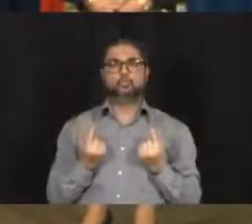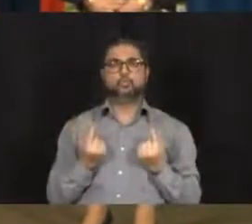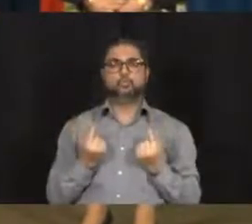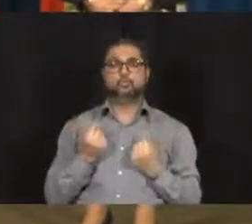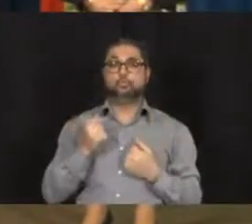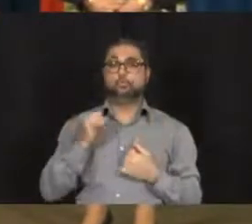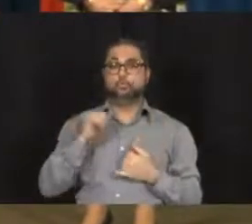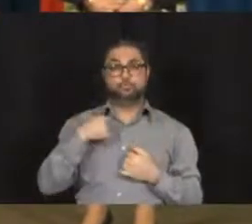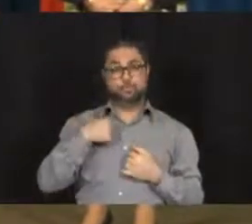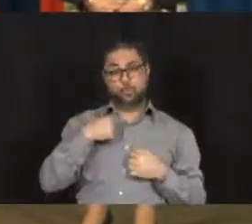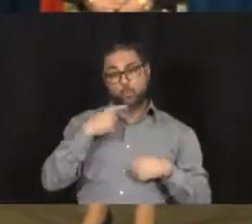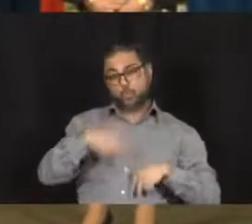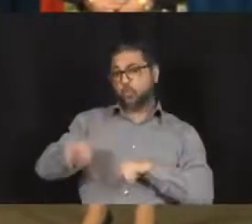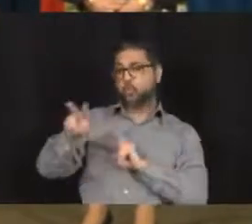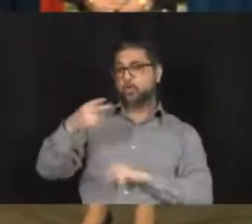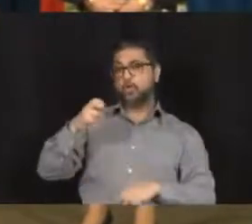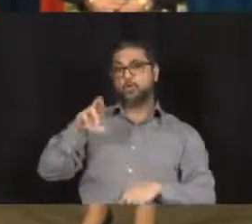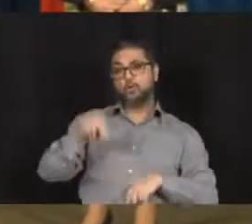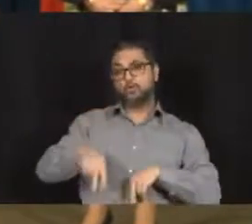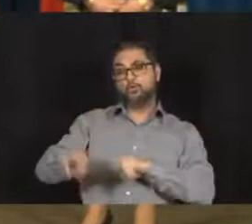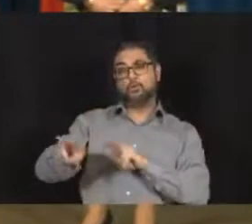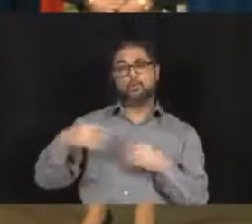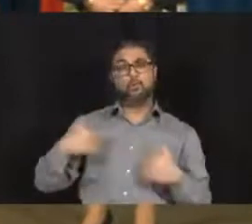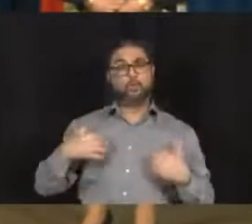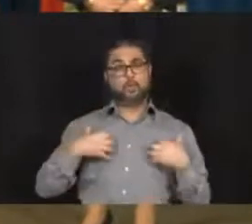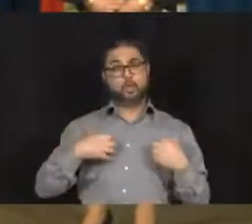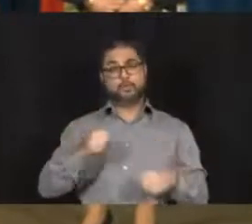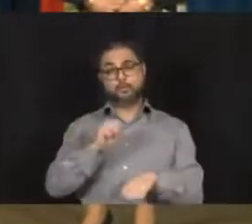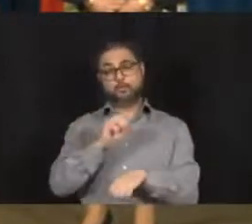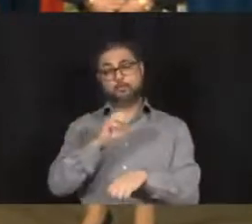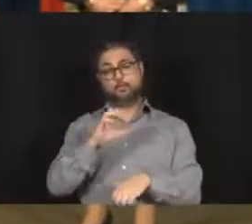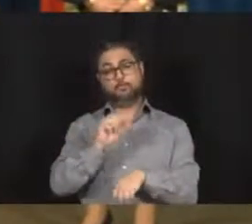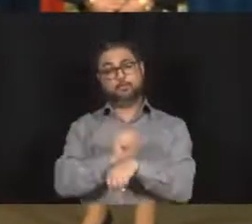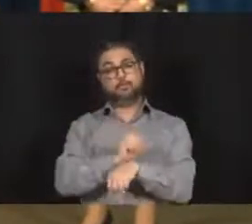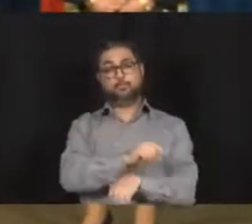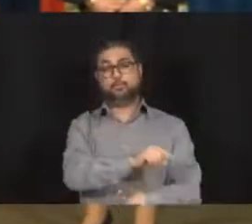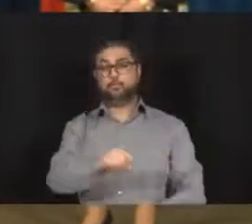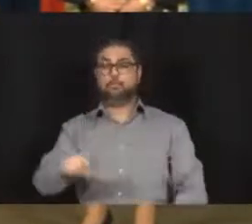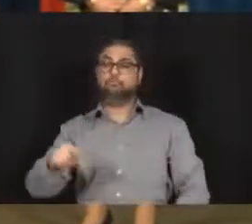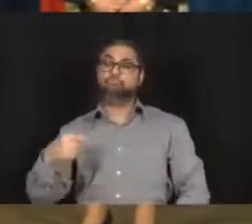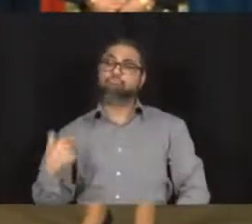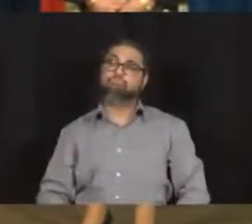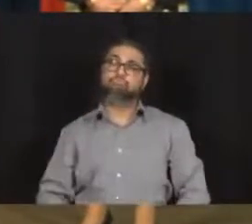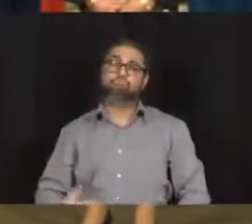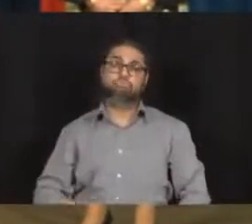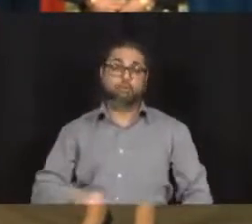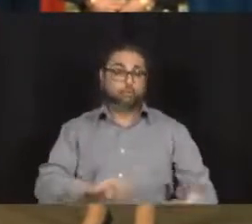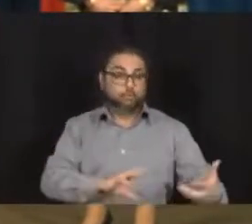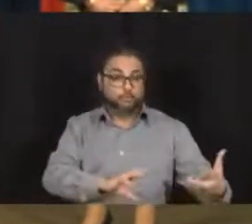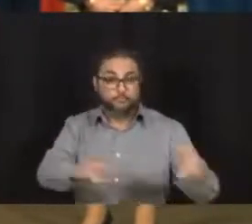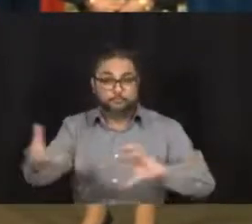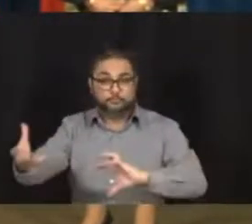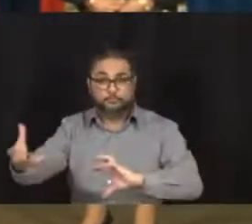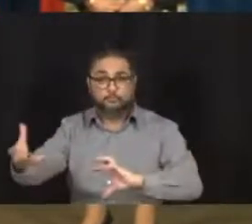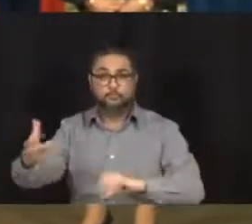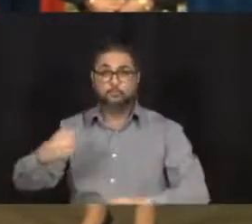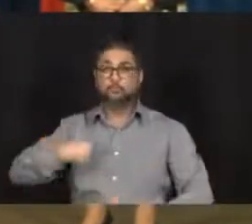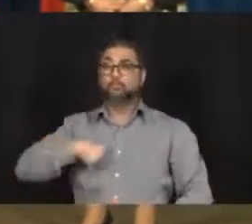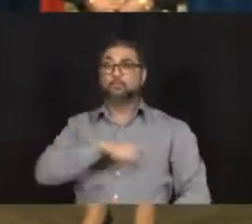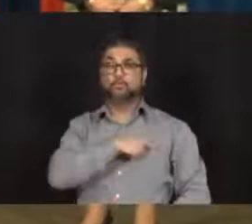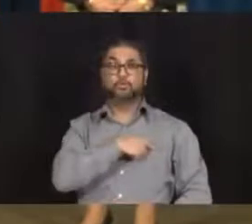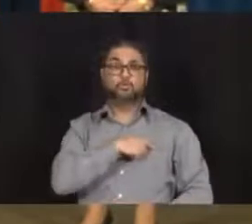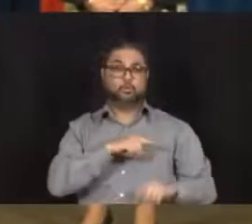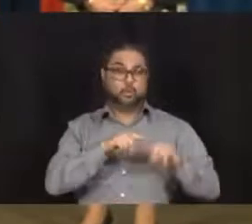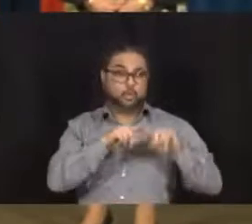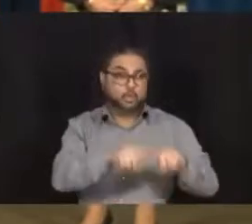they're heroes because when a crisis like this happen, who do we turn to? We turn to our frontline doctors,